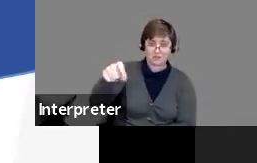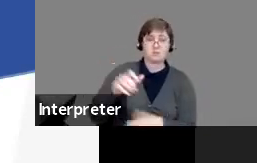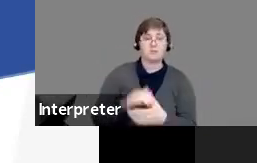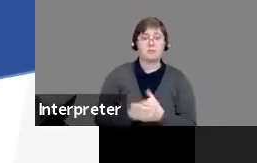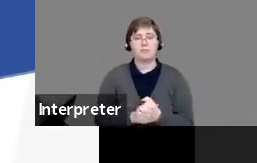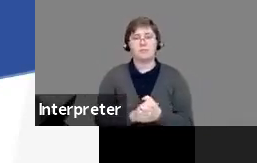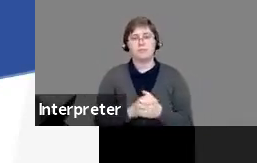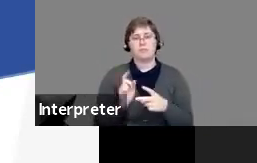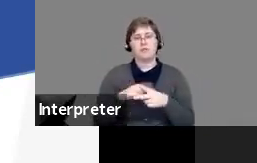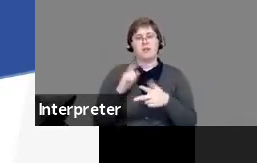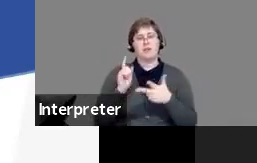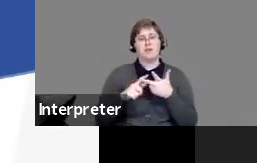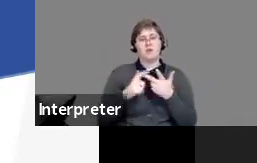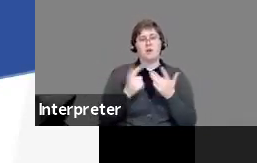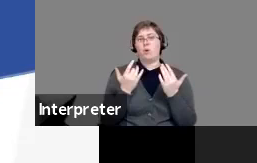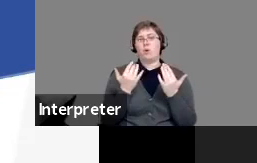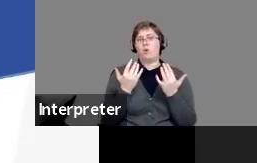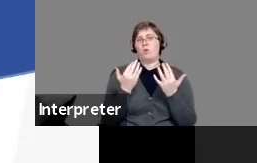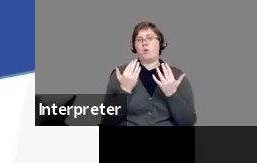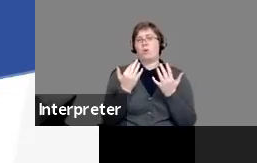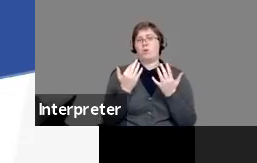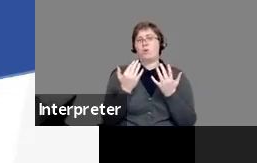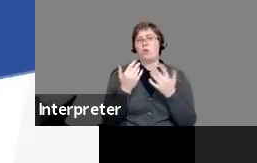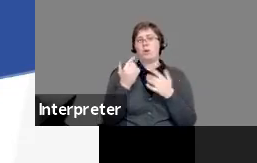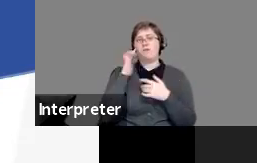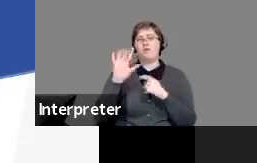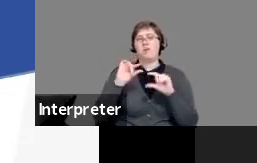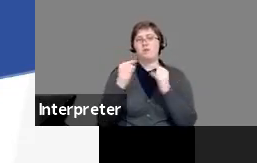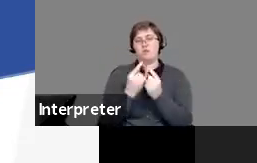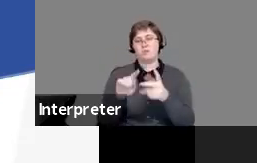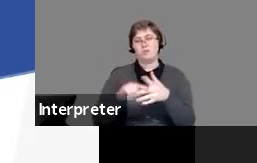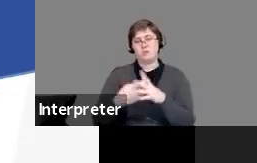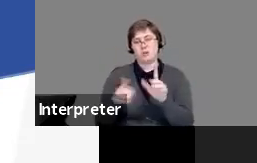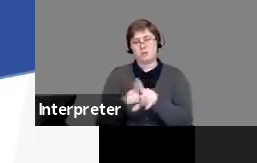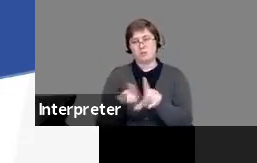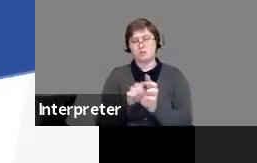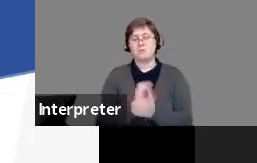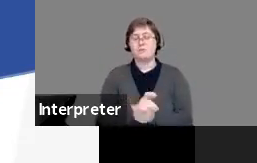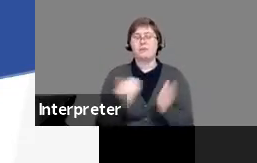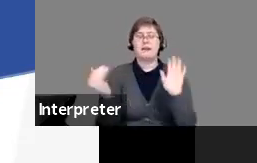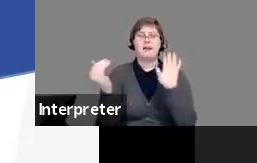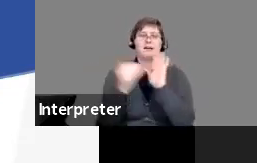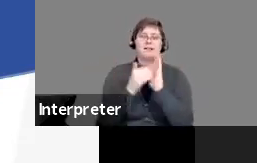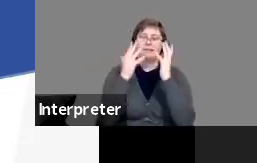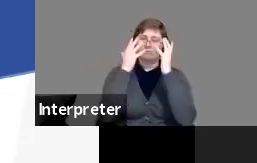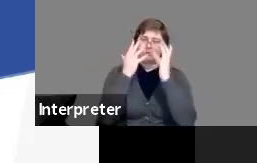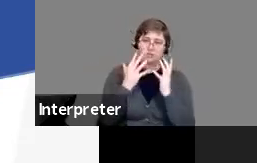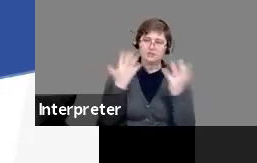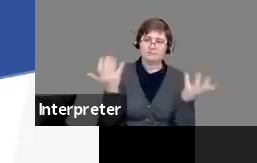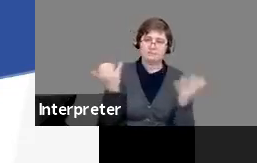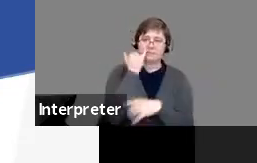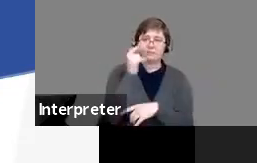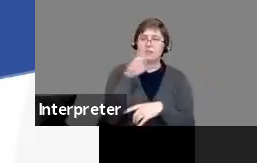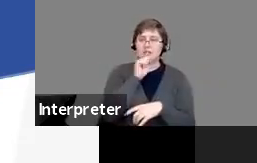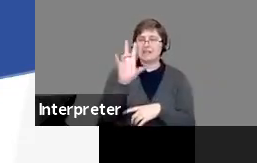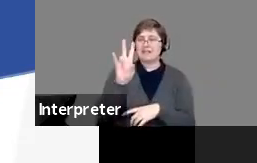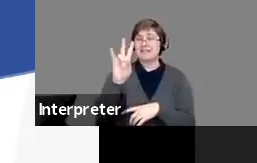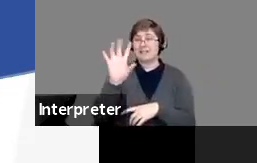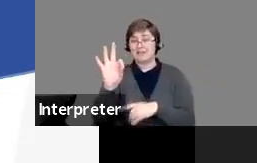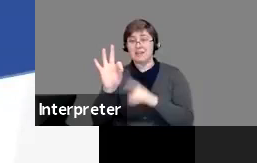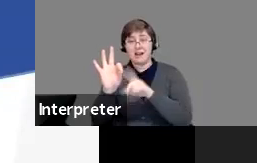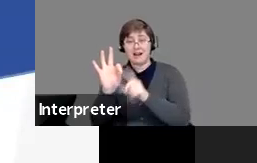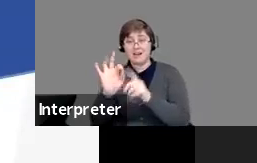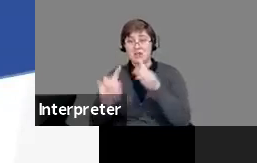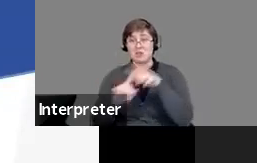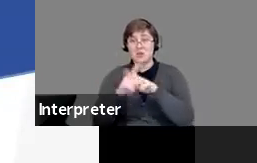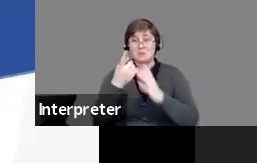You need to wait for your group to start as well too. So again, unfortunately, if you're 79 and you show